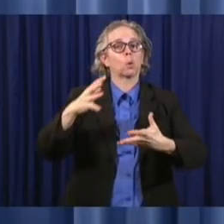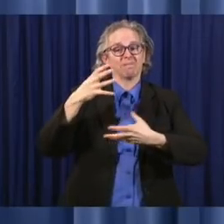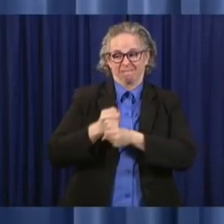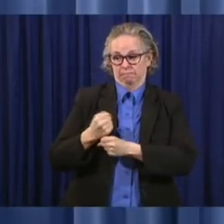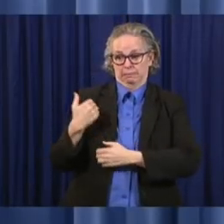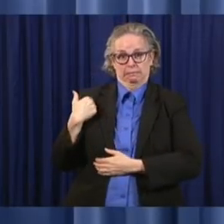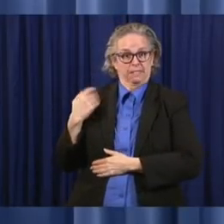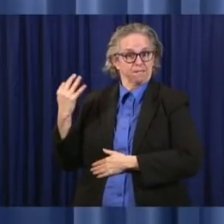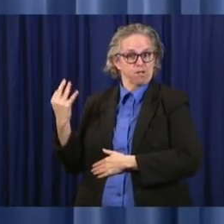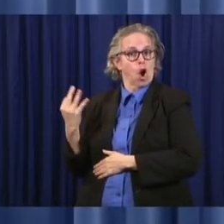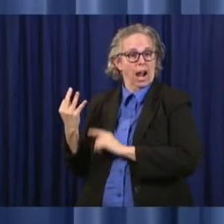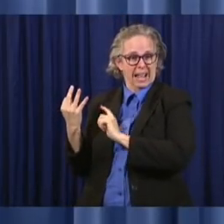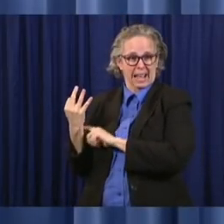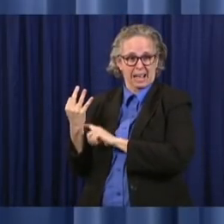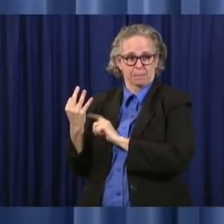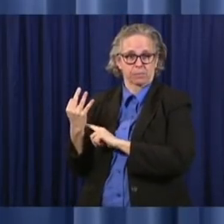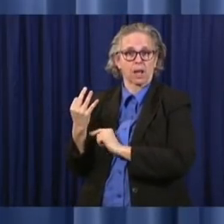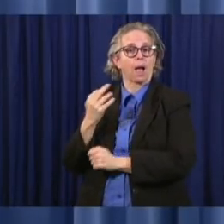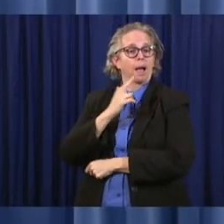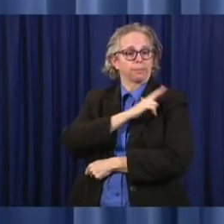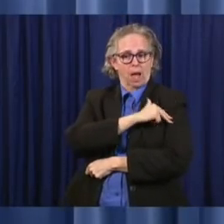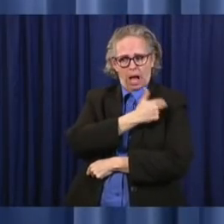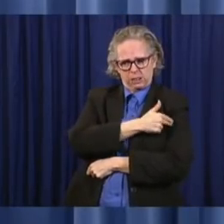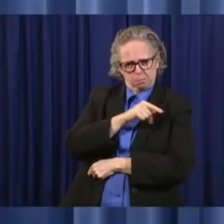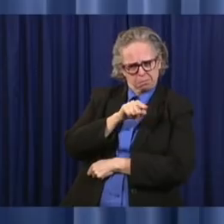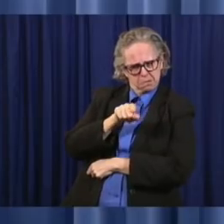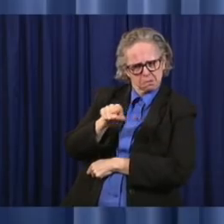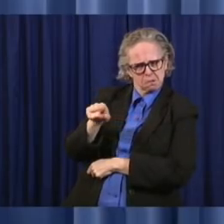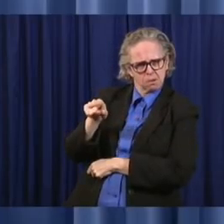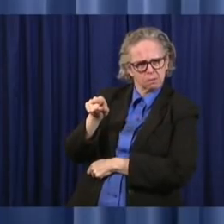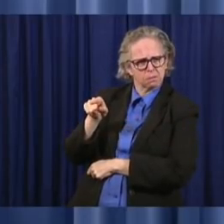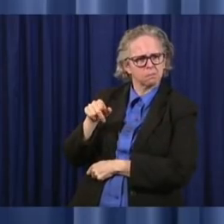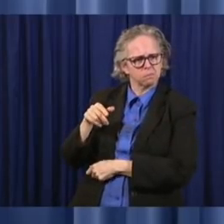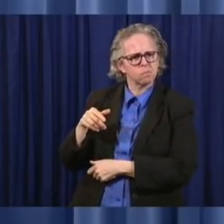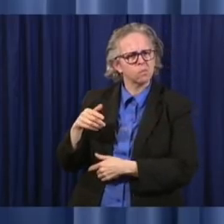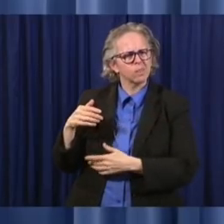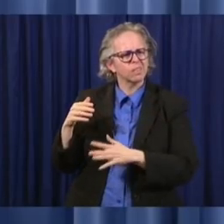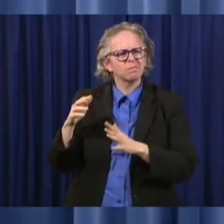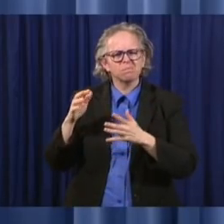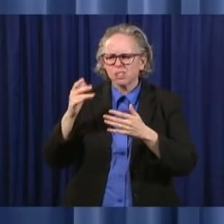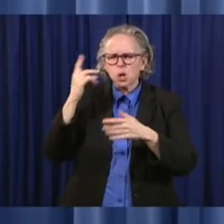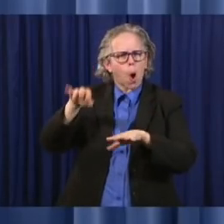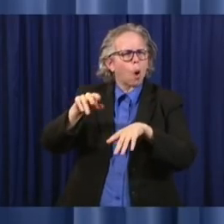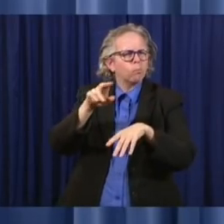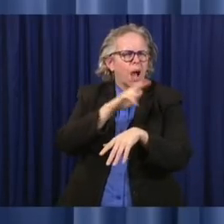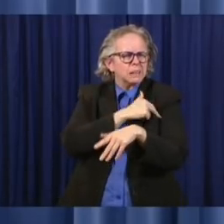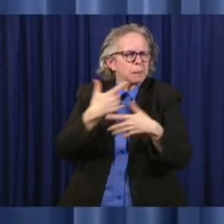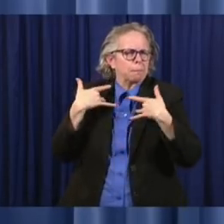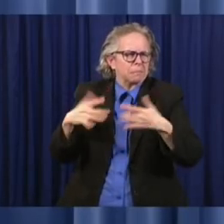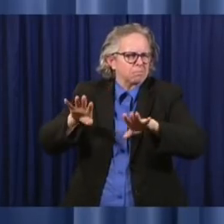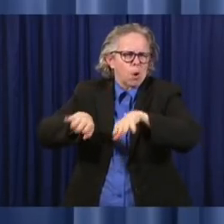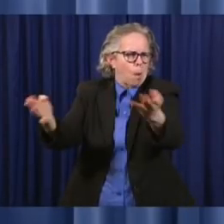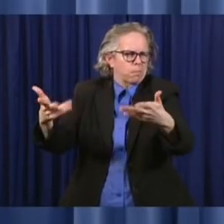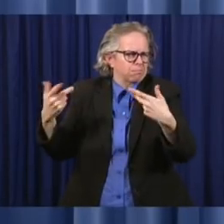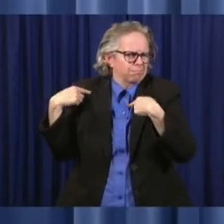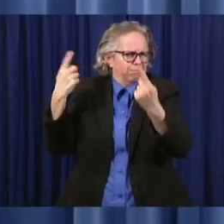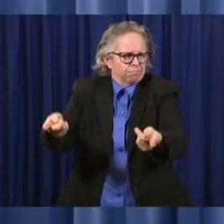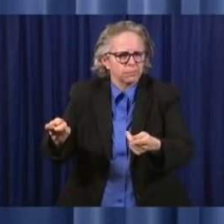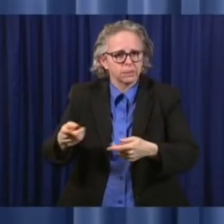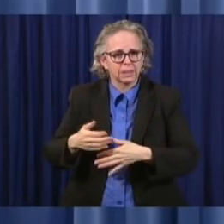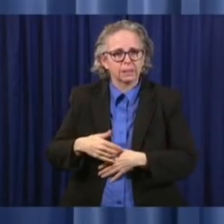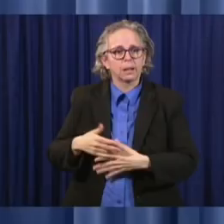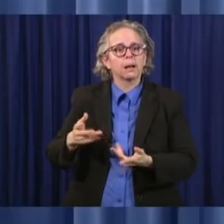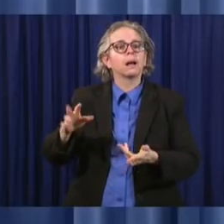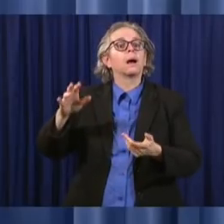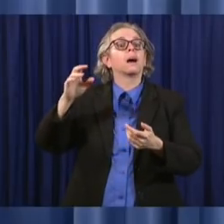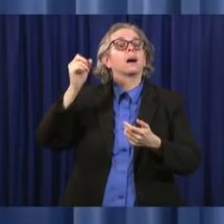hospitals that have been open, but they've dramatically expanded what they're